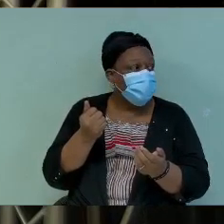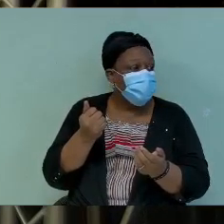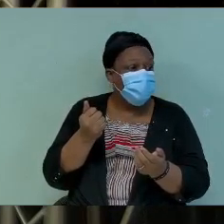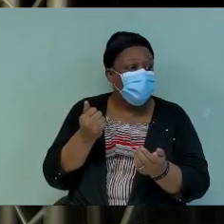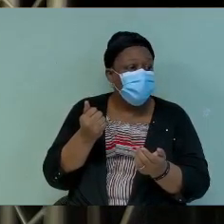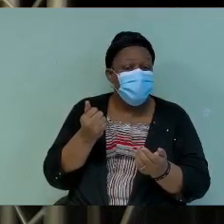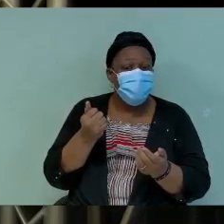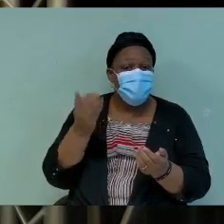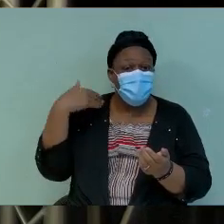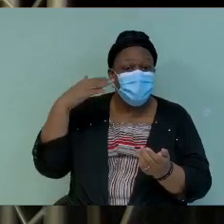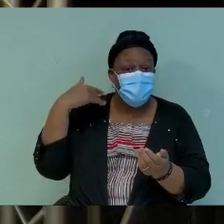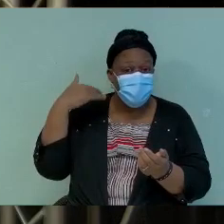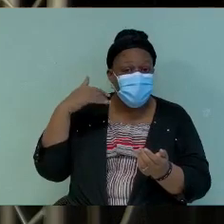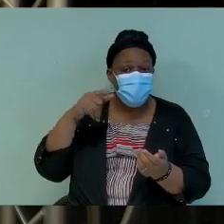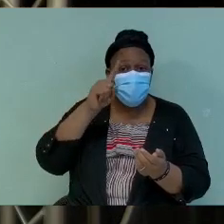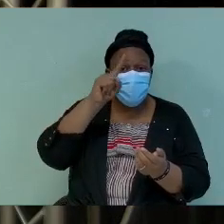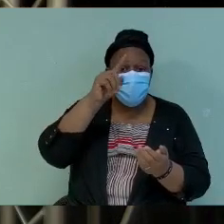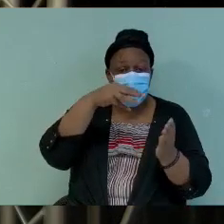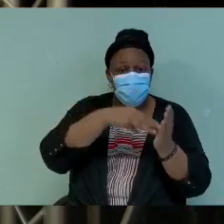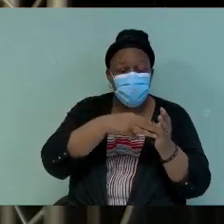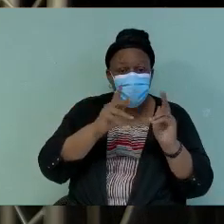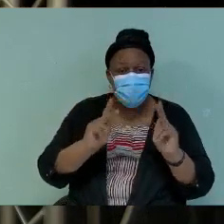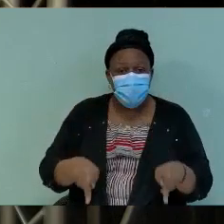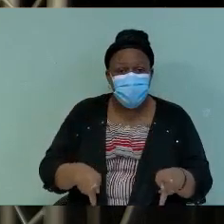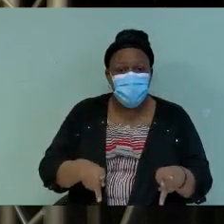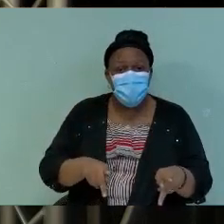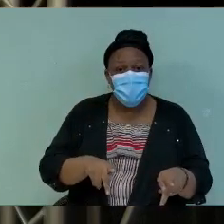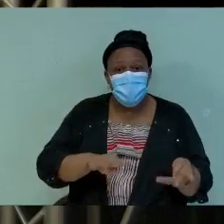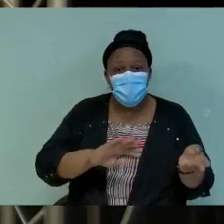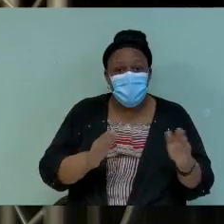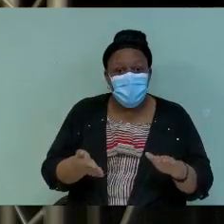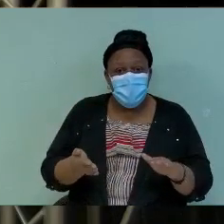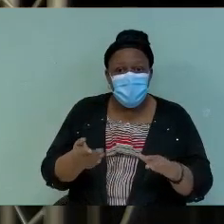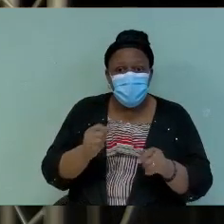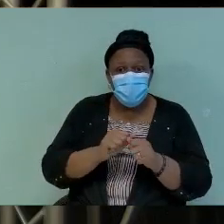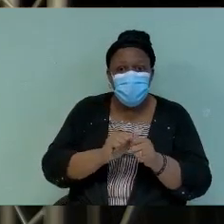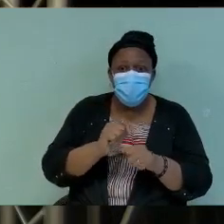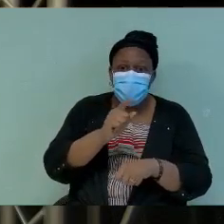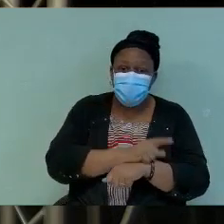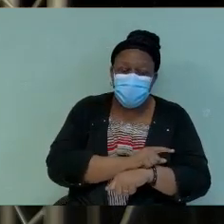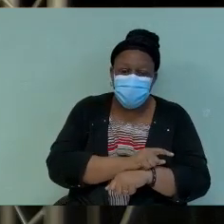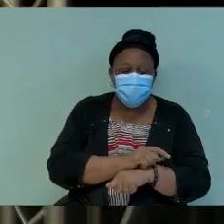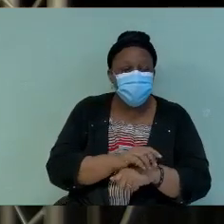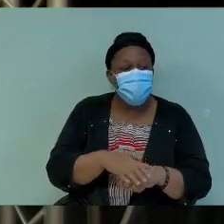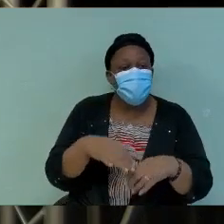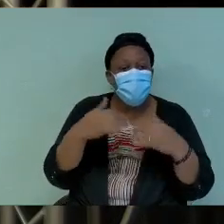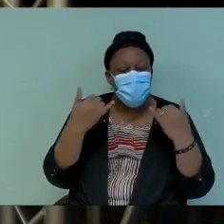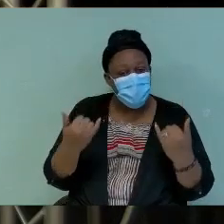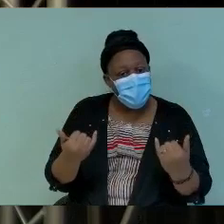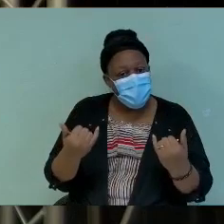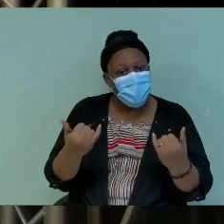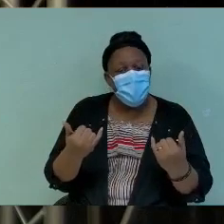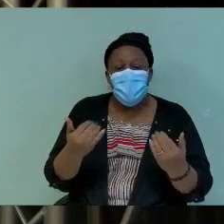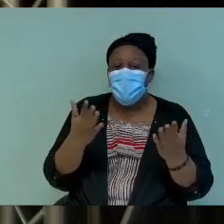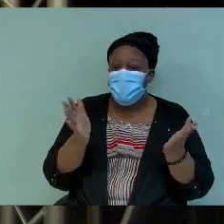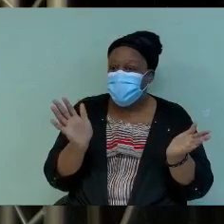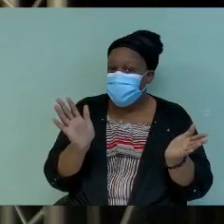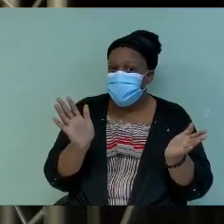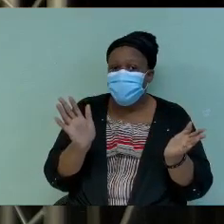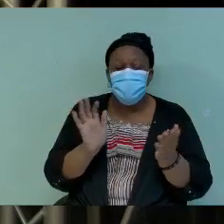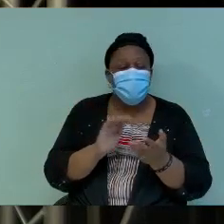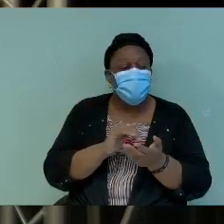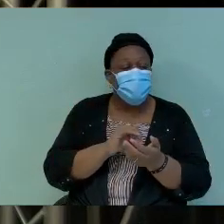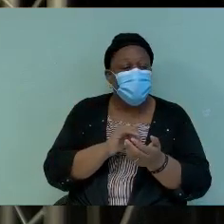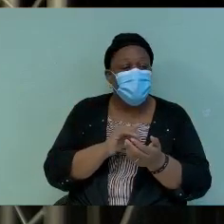1,000 persons per day. Here in St. Kitts, over that same six-week period, we identified 15 cases.